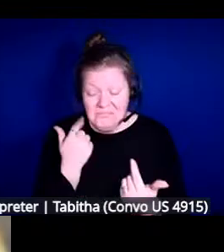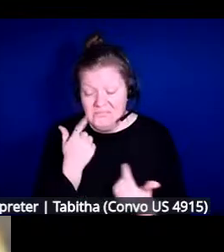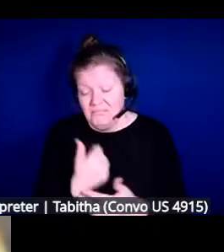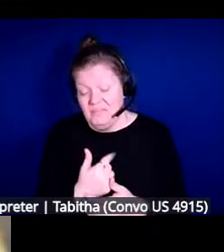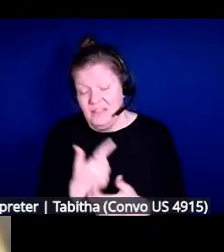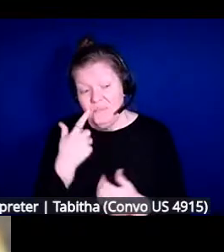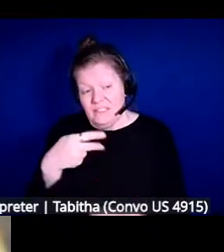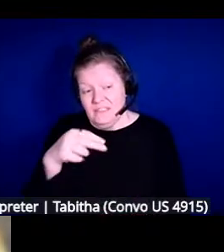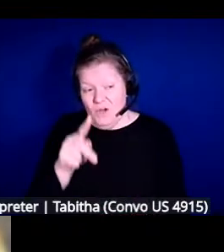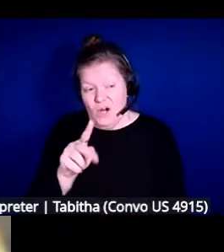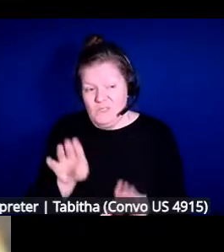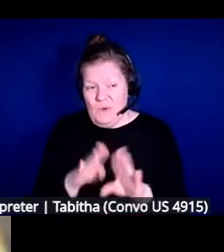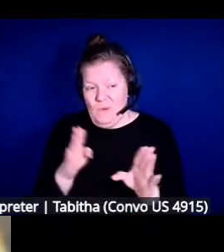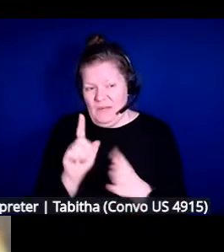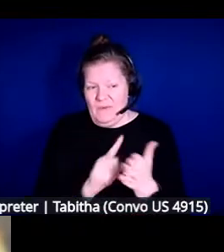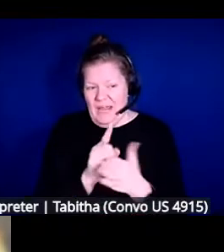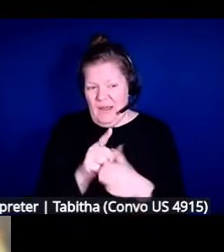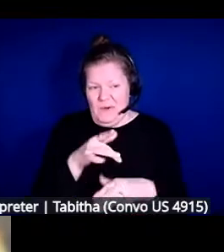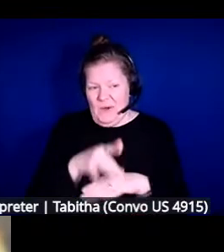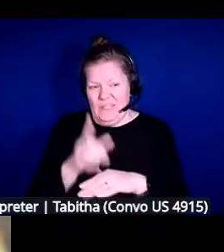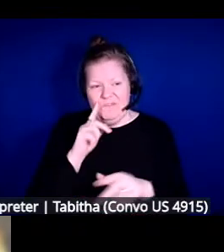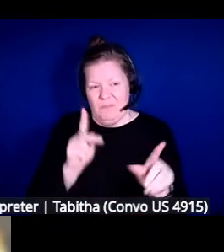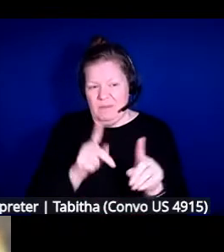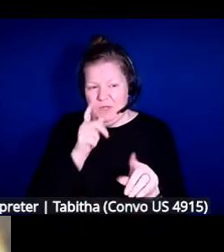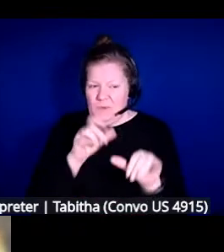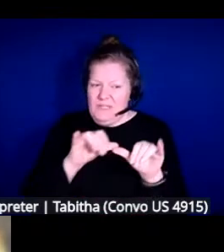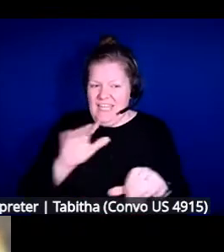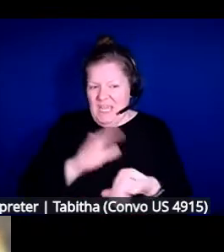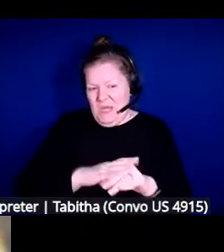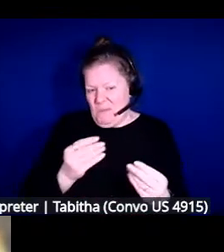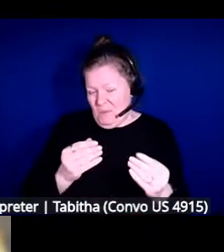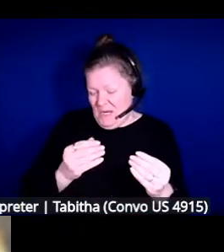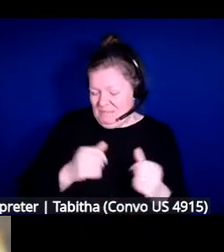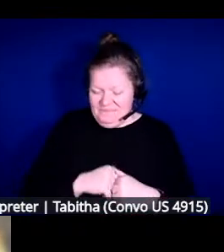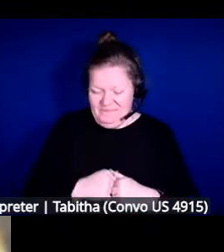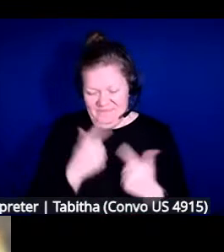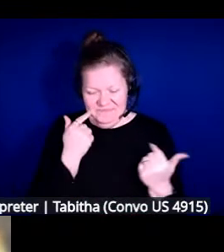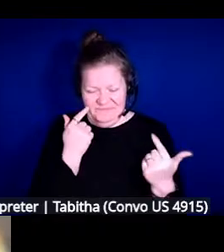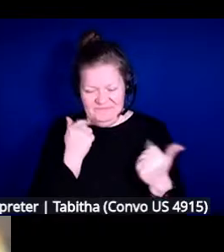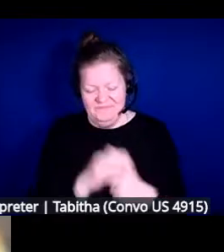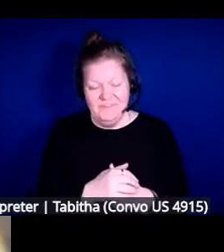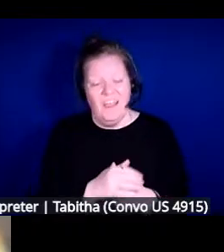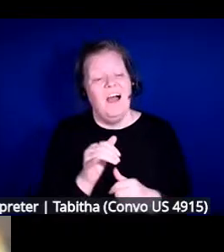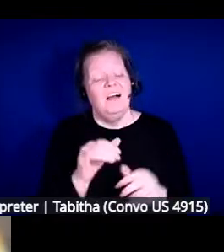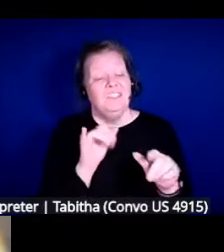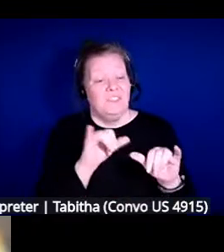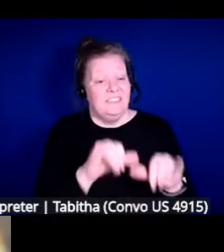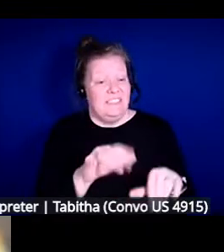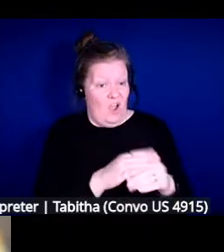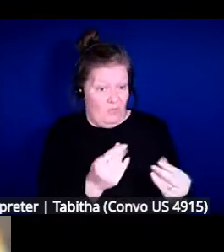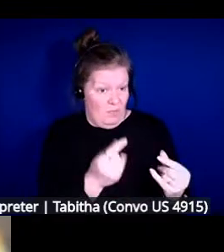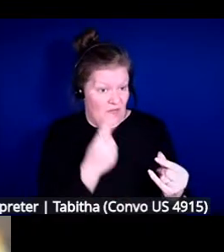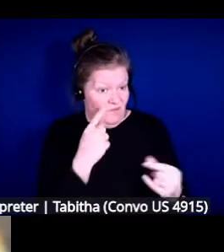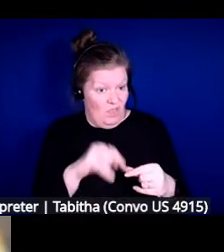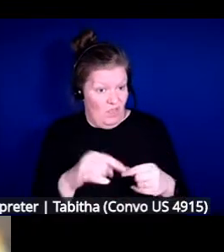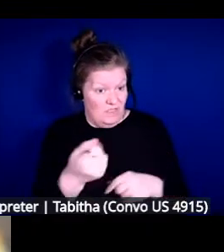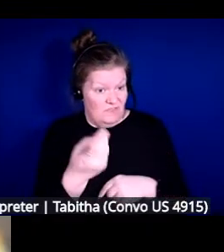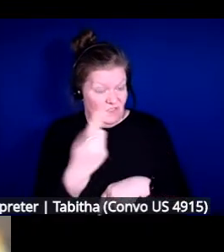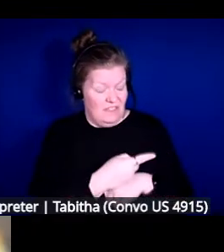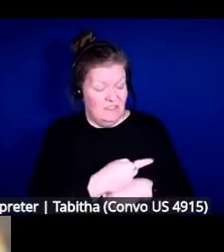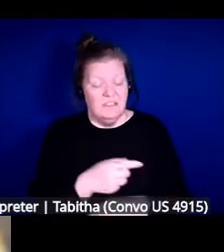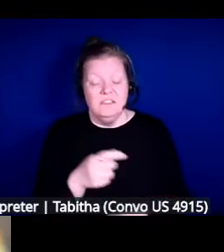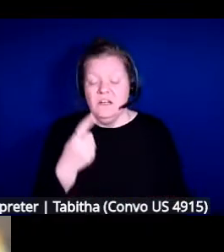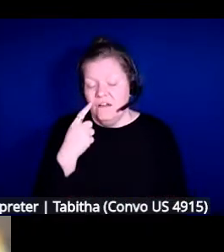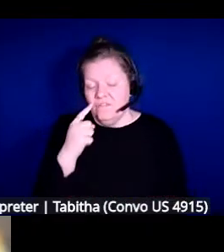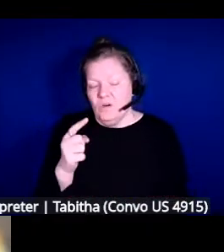Because parks open an hour earlier for people who are staying on property. Oh, so you're gonna go stay on property for those days?